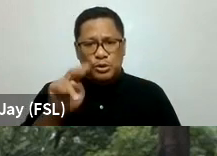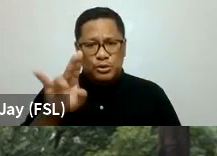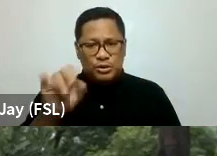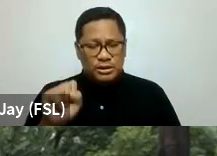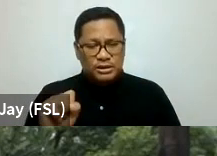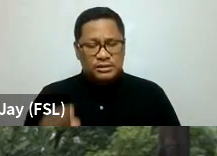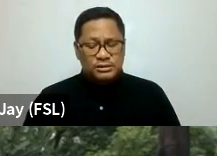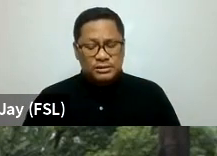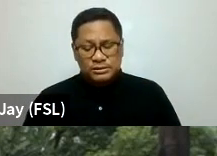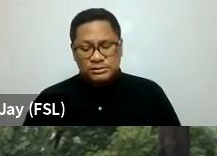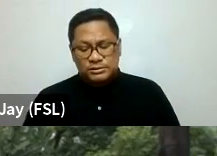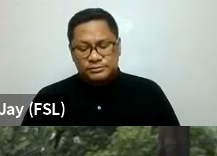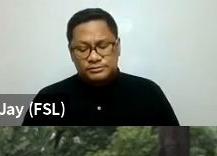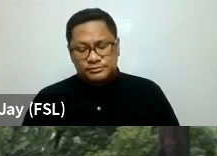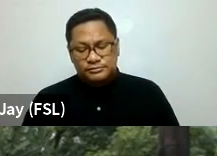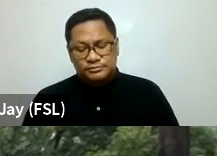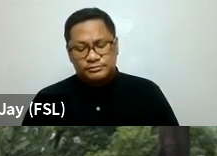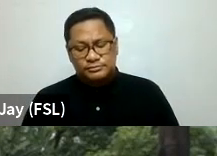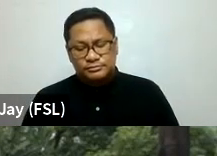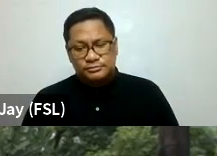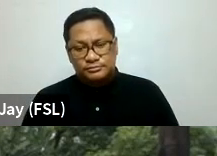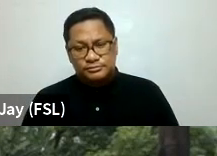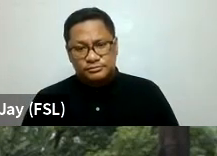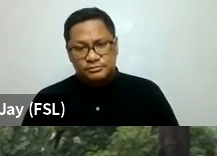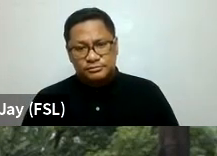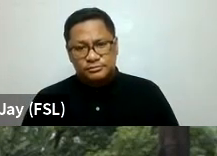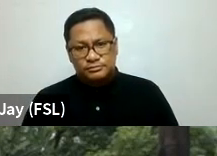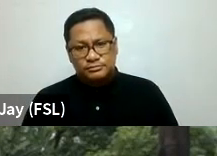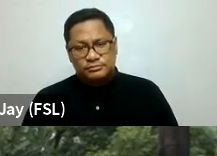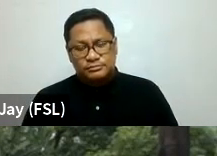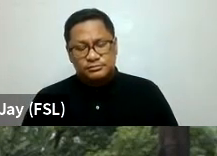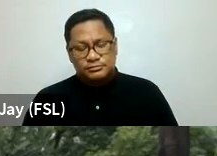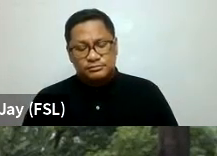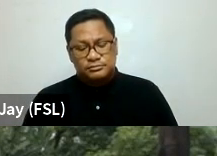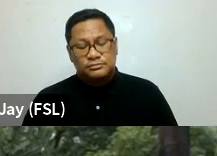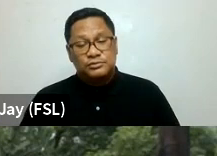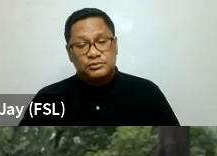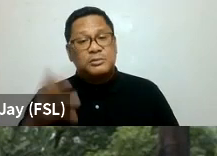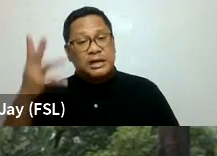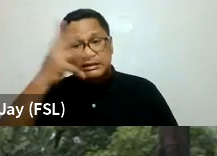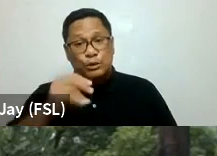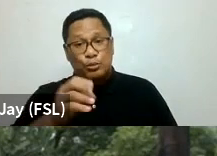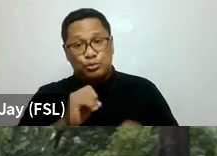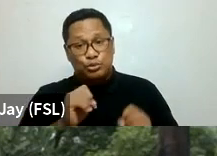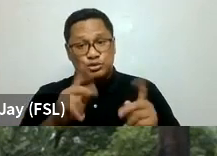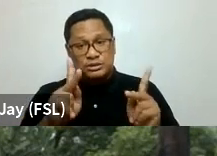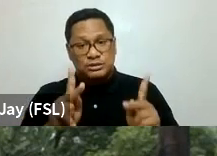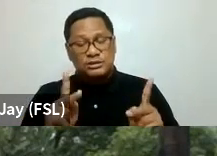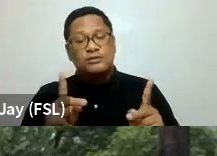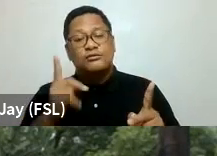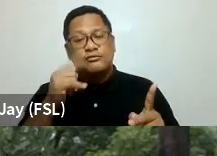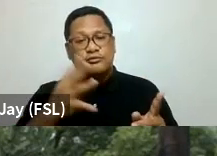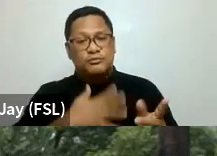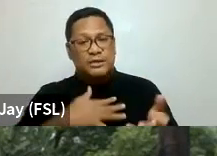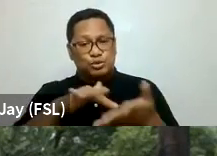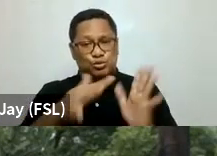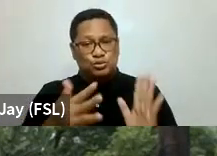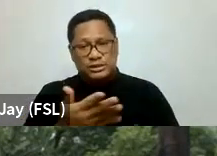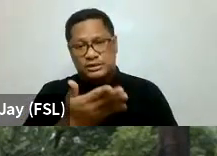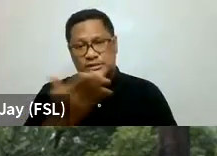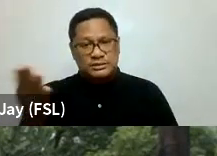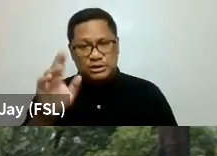team work would be a good opportunity for my students. So